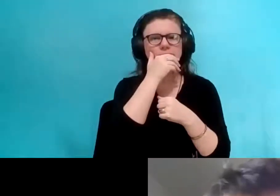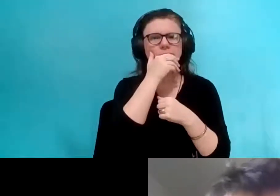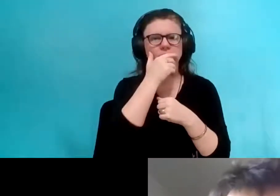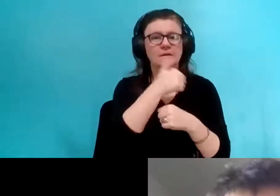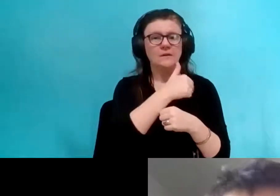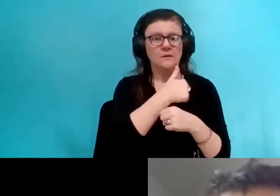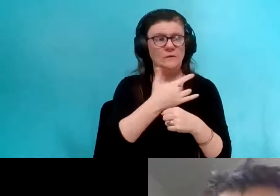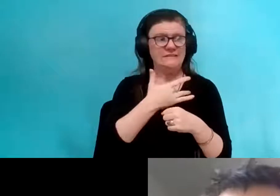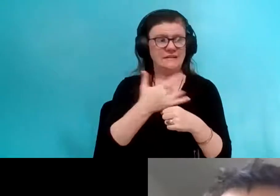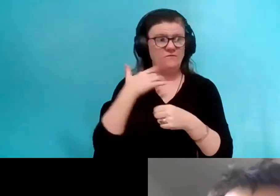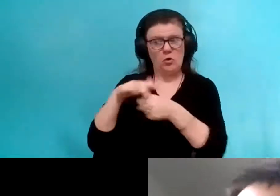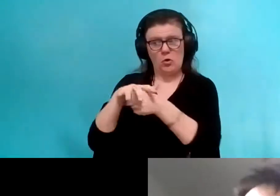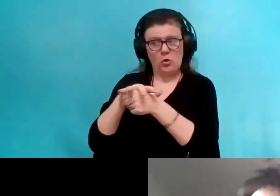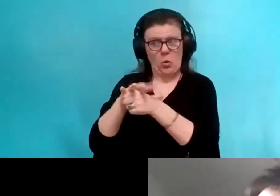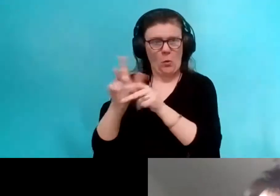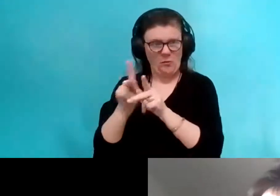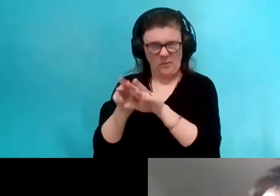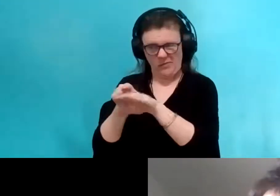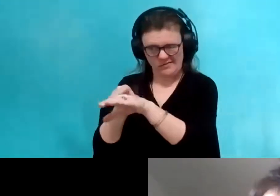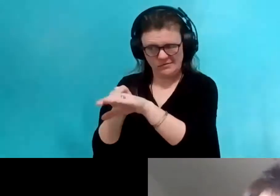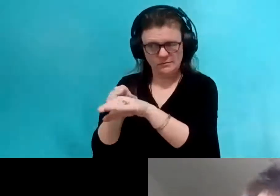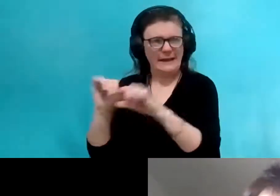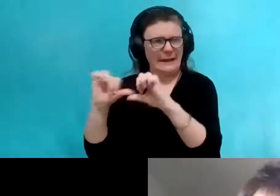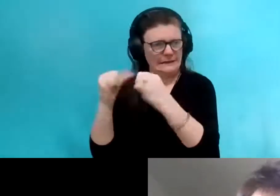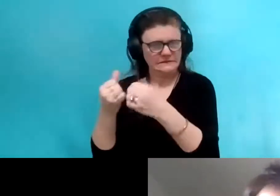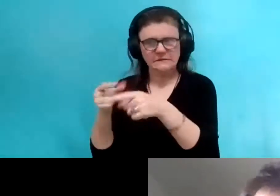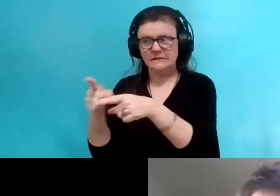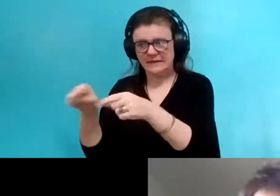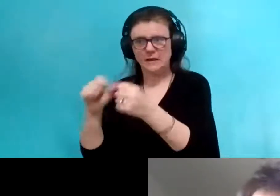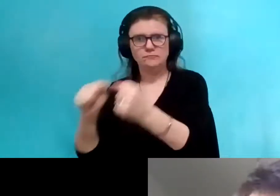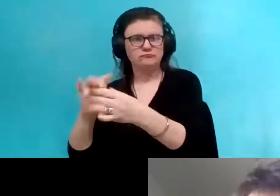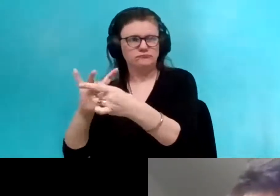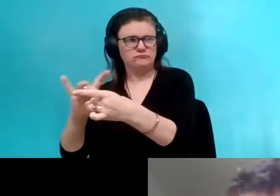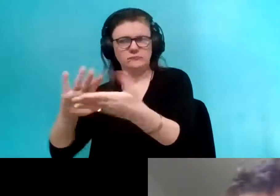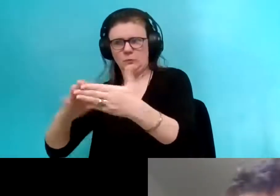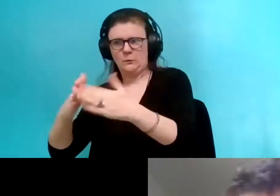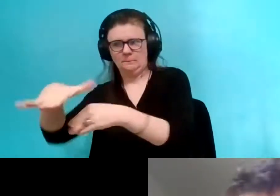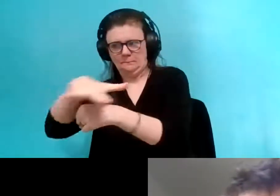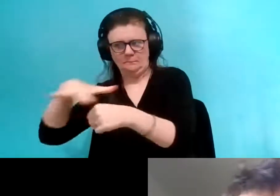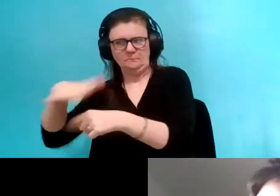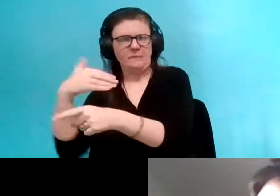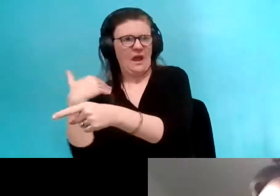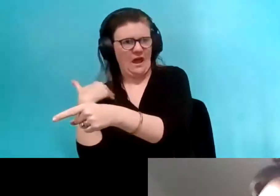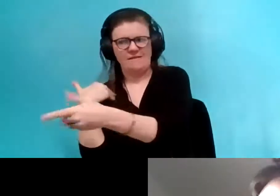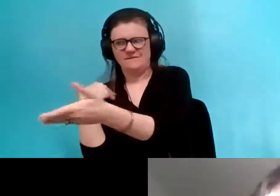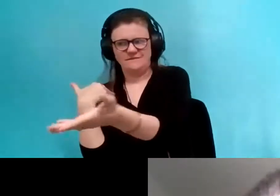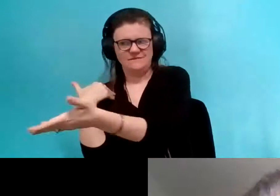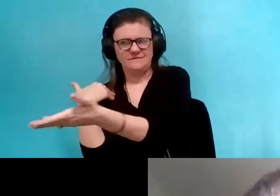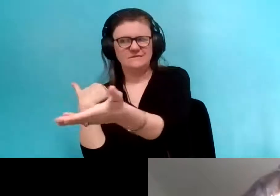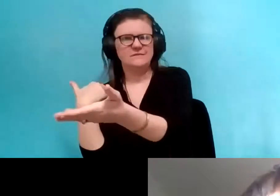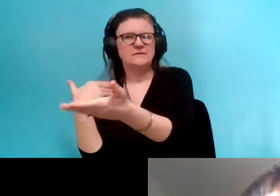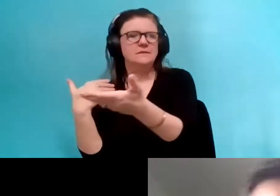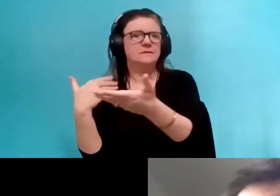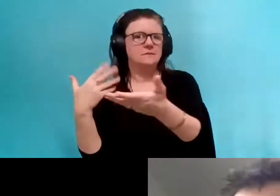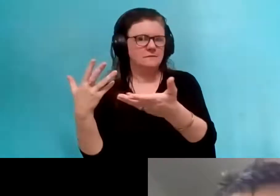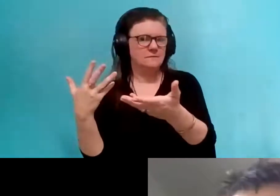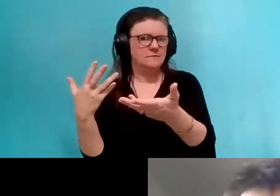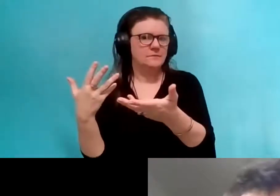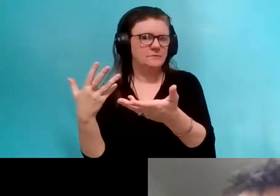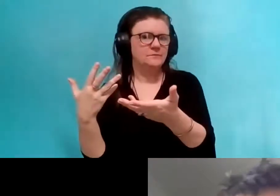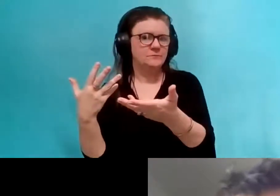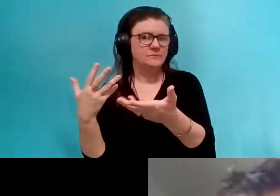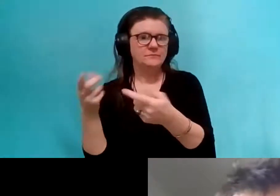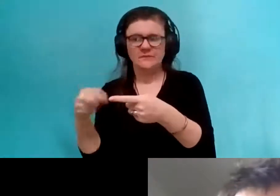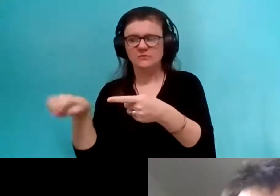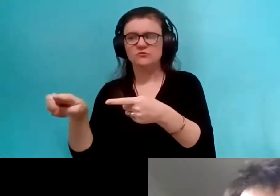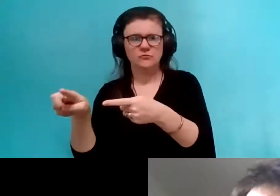local actors who have quite a strong relationship already with that we're working with. So they provide a